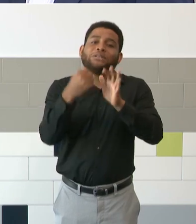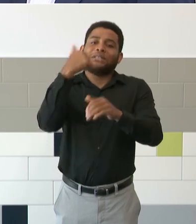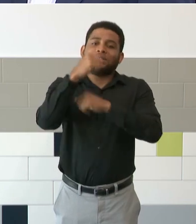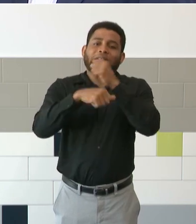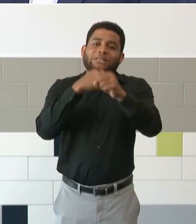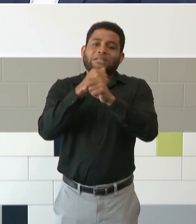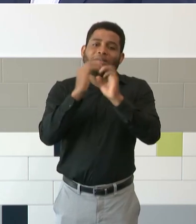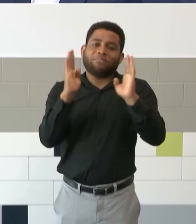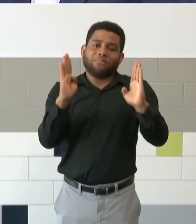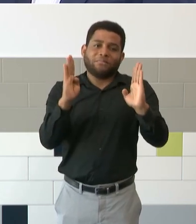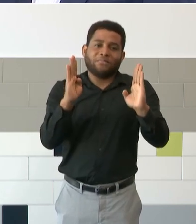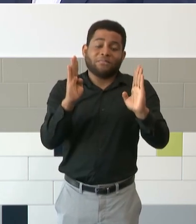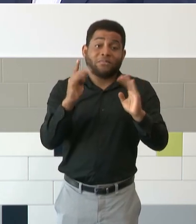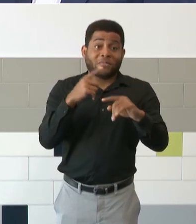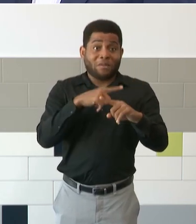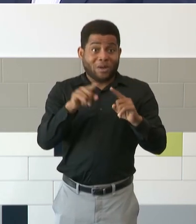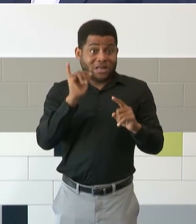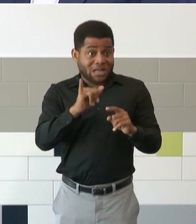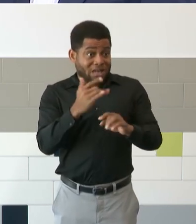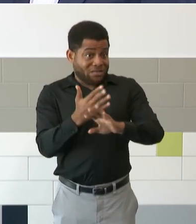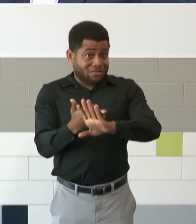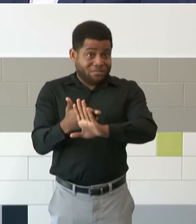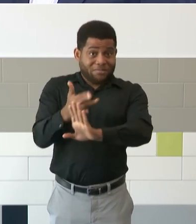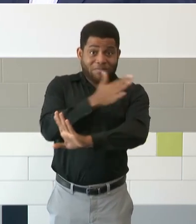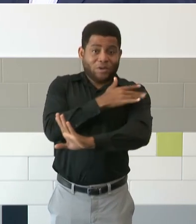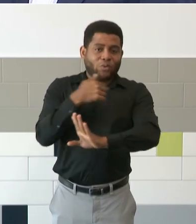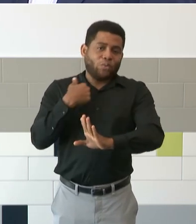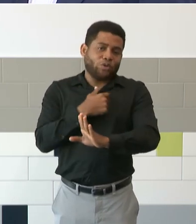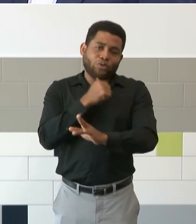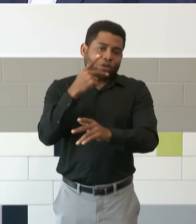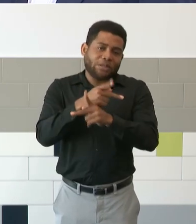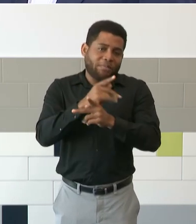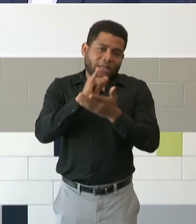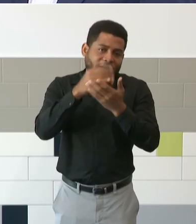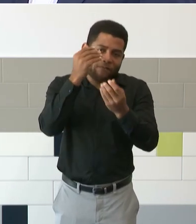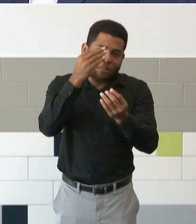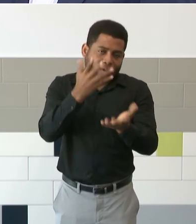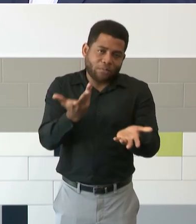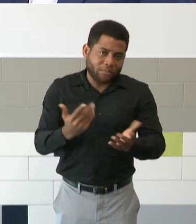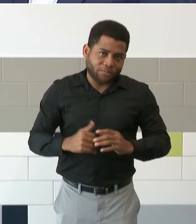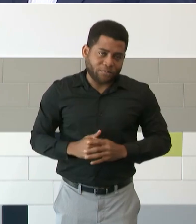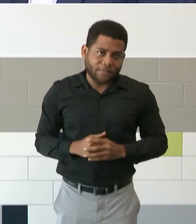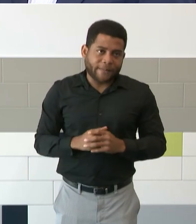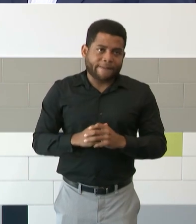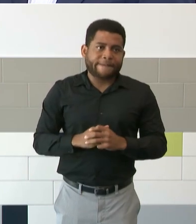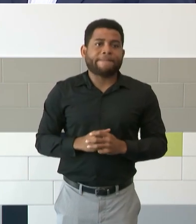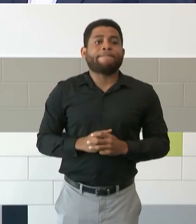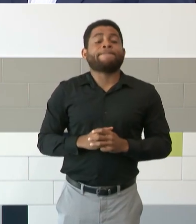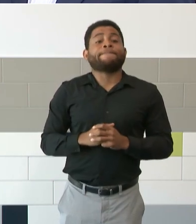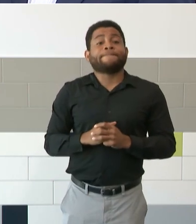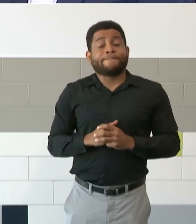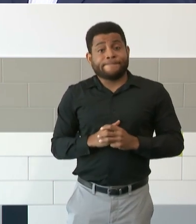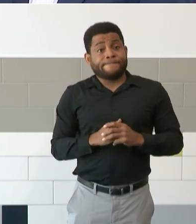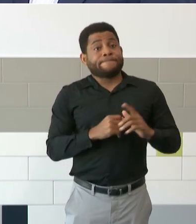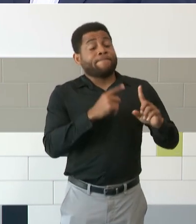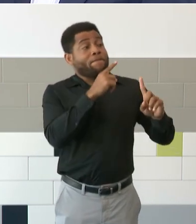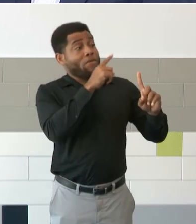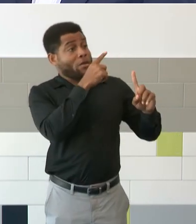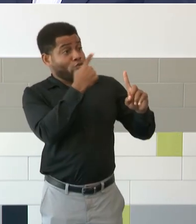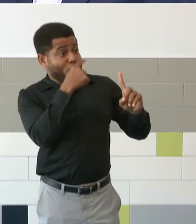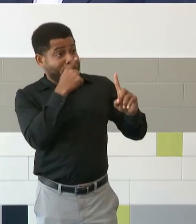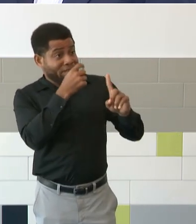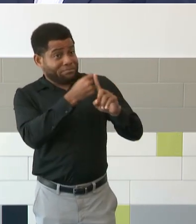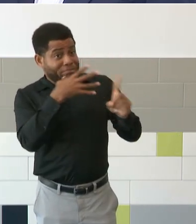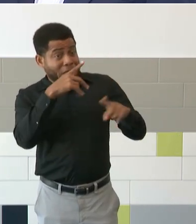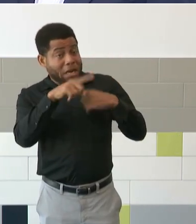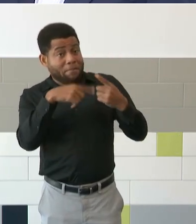got one more question for you, if you don't mind. Can you just give us an update as far as the facilities, upgrades, and repairs across the whole DC public school system?